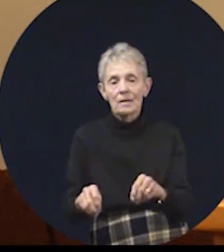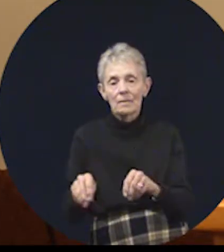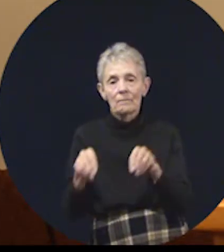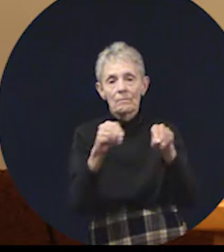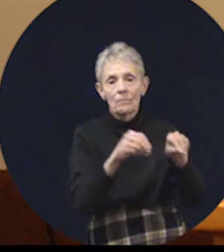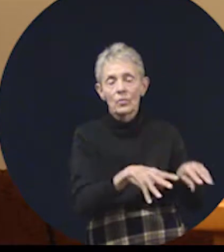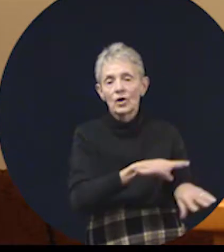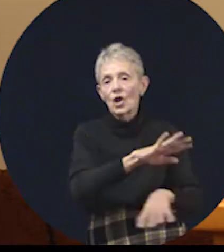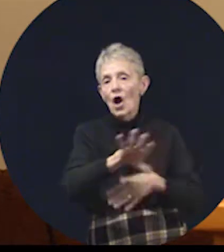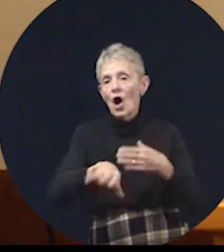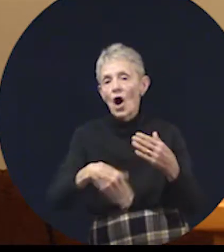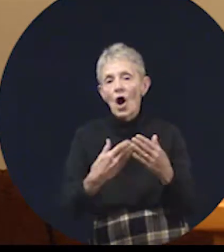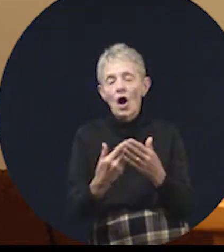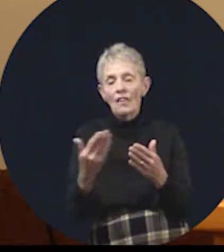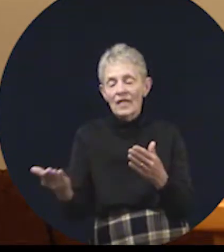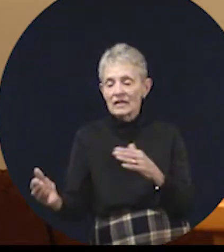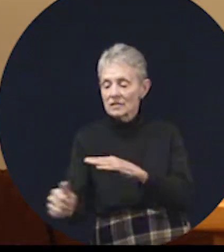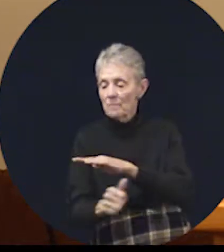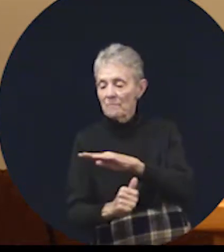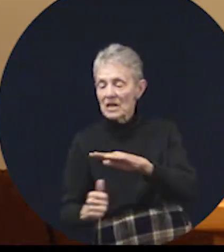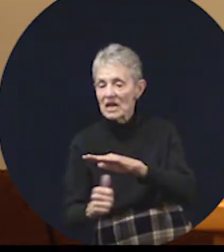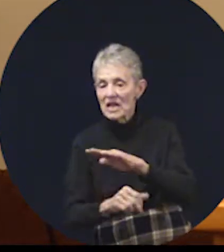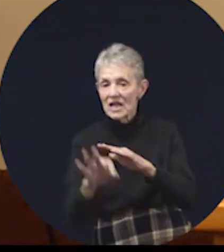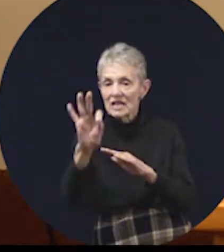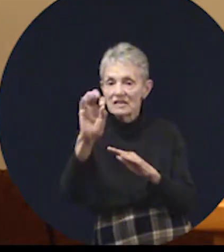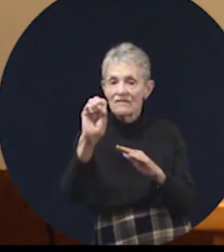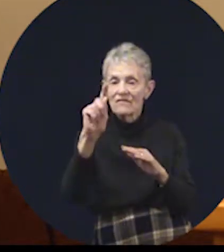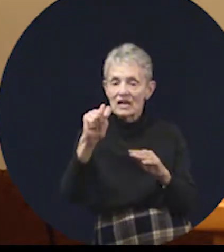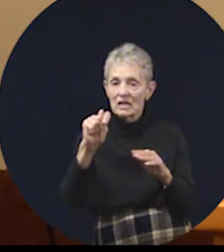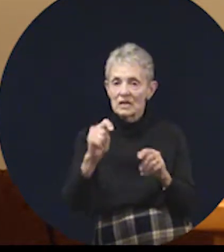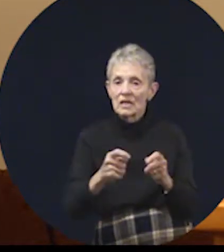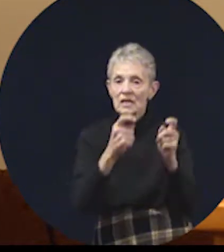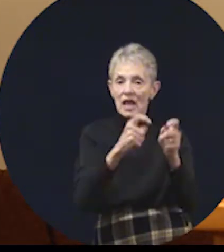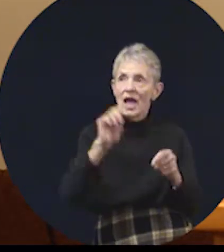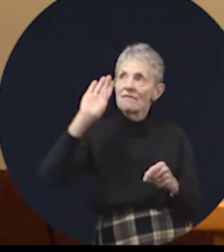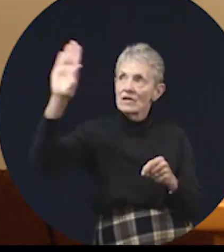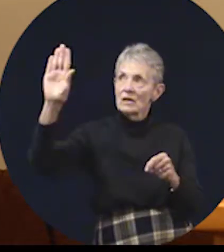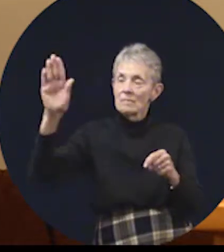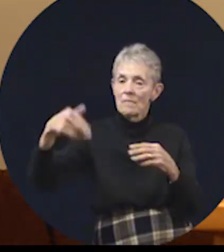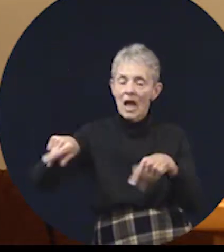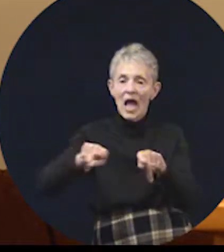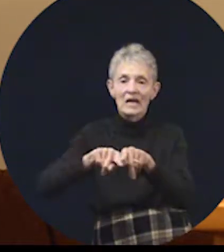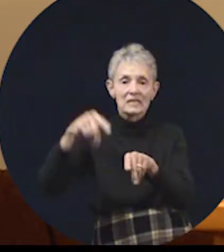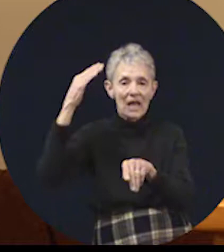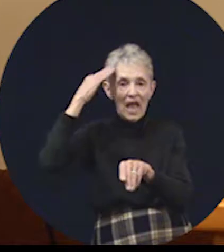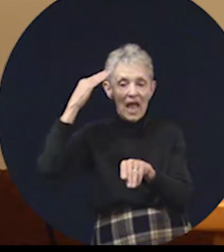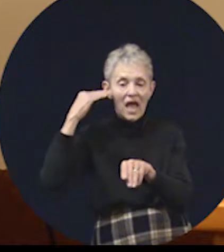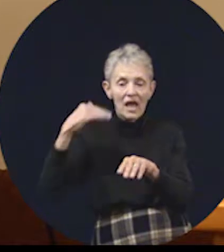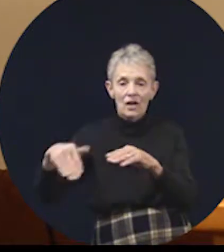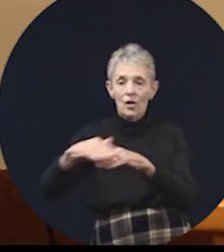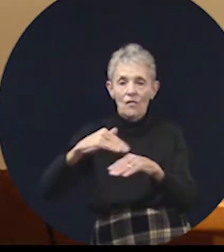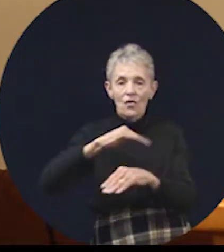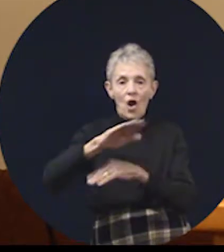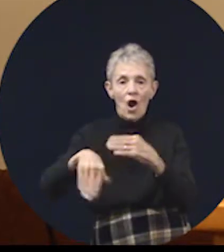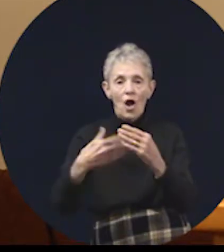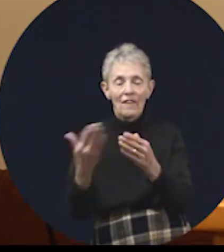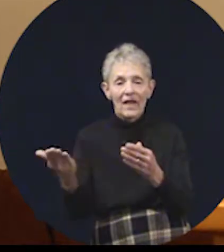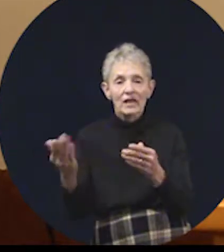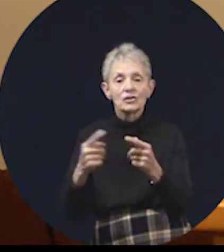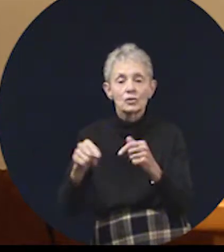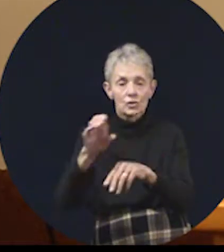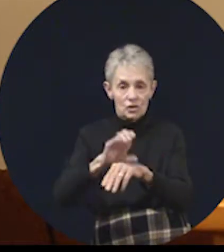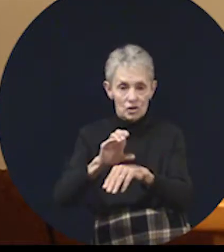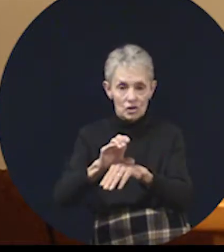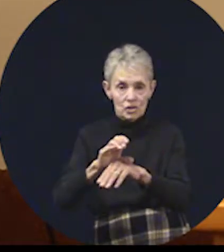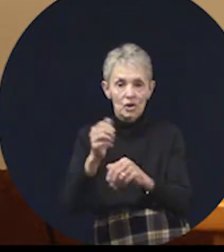His feet, and gave Him as head over all things to the church,